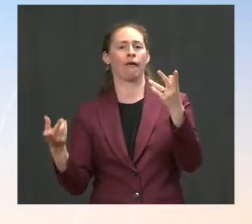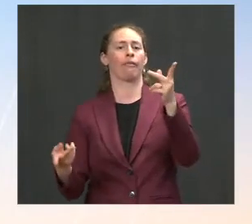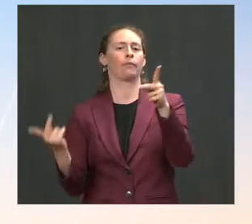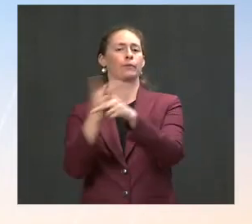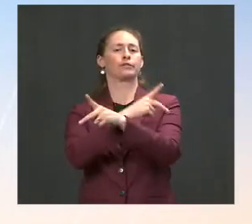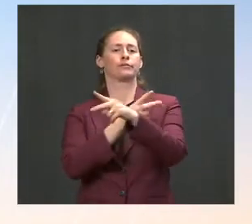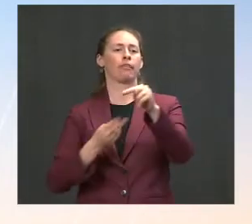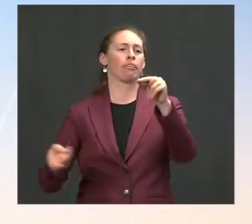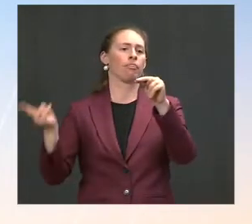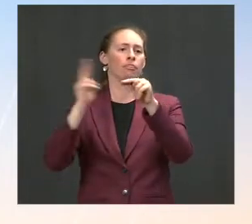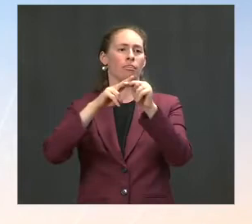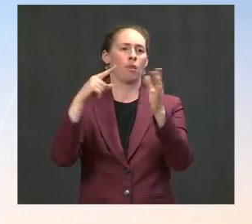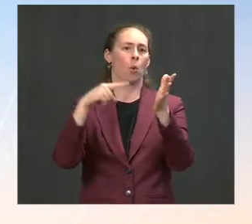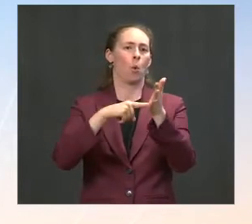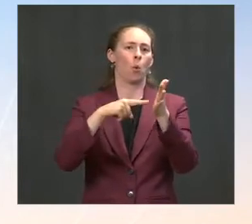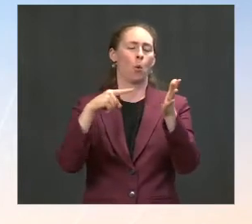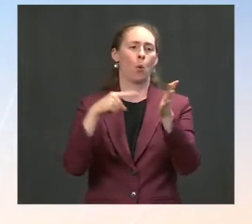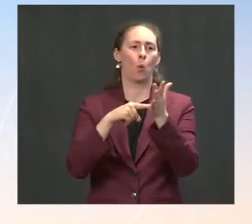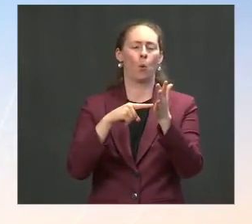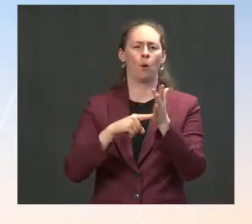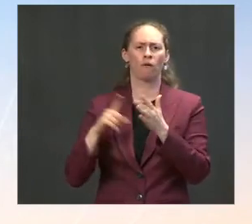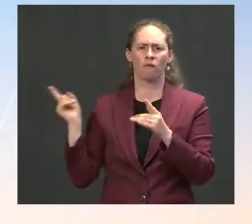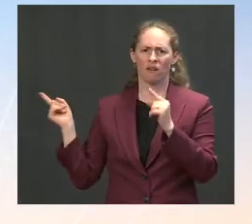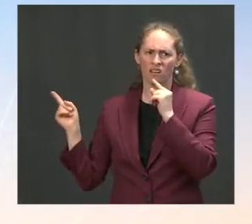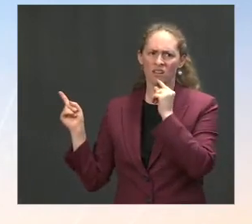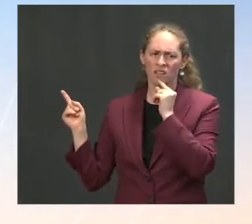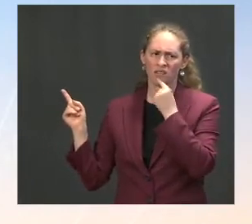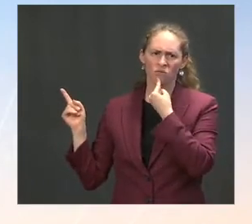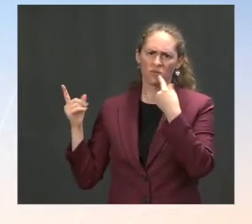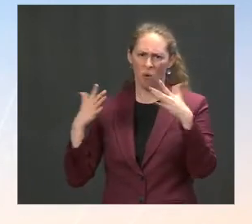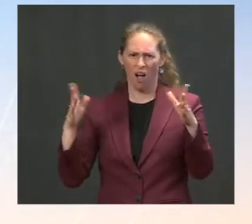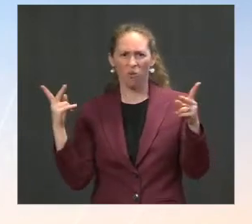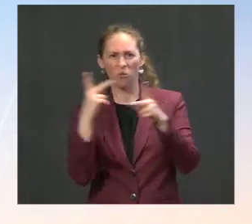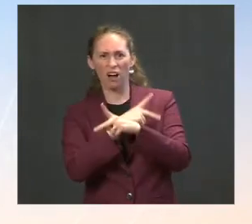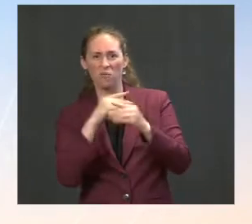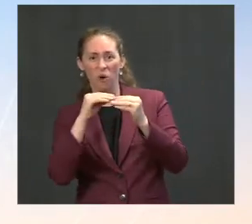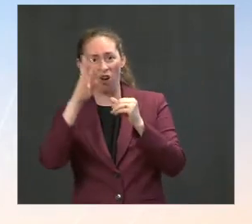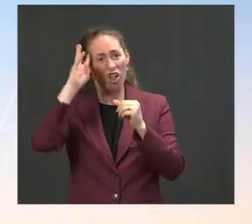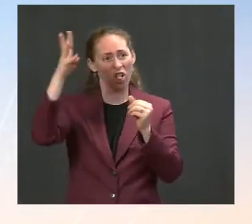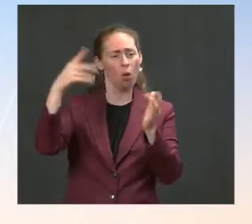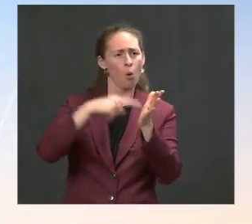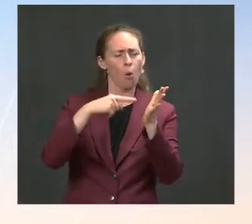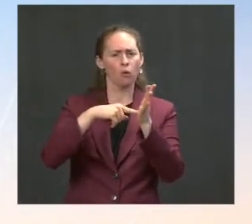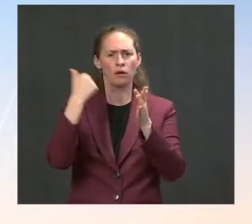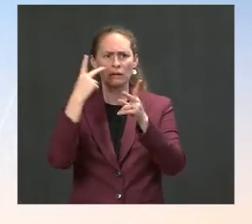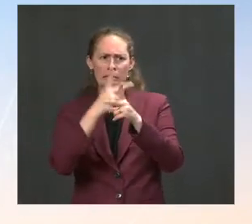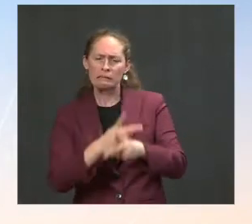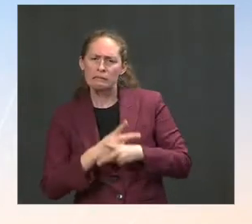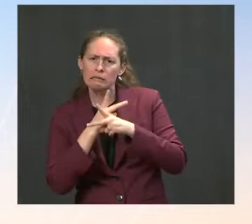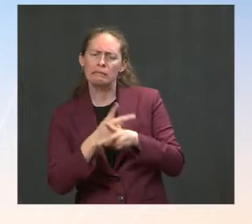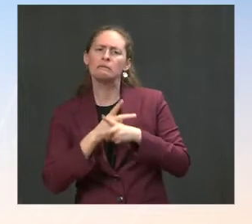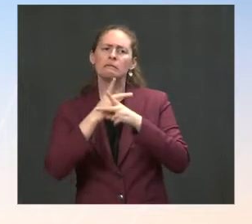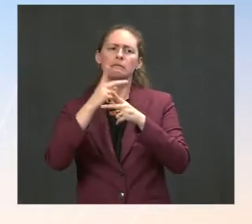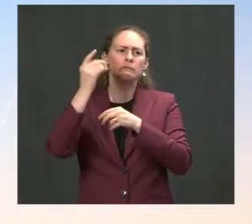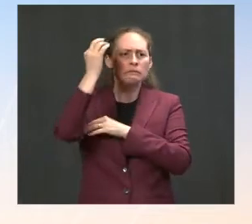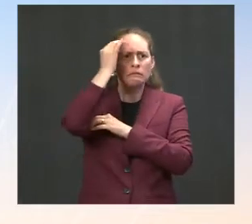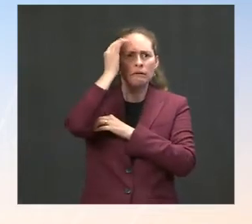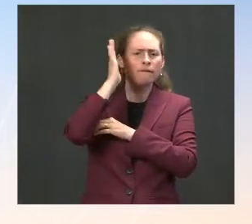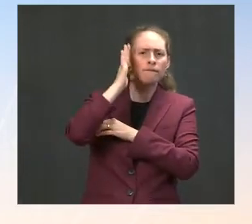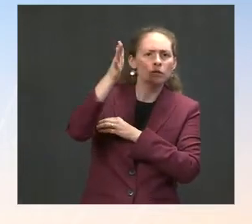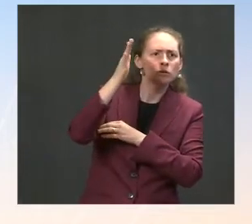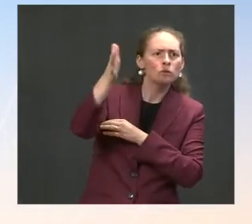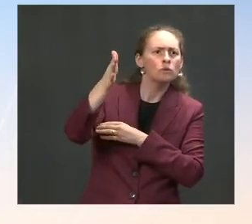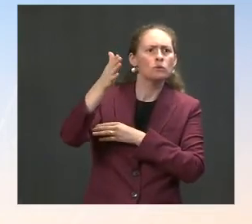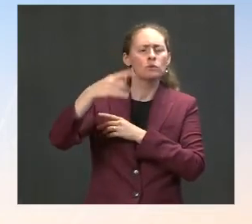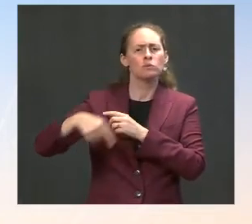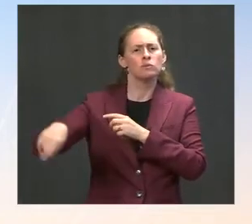issues seriously. He is focused on being a president who cares about the future of the next generations, and I think his